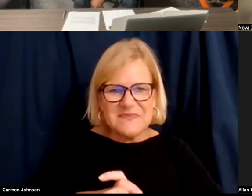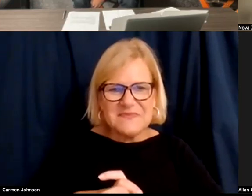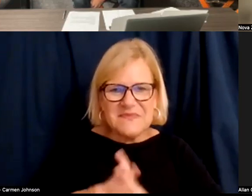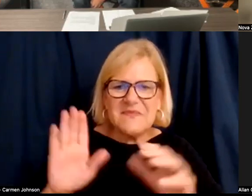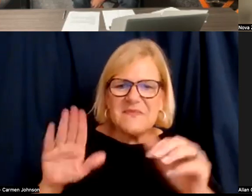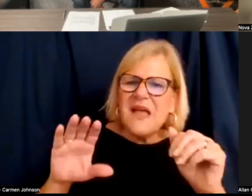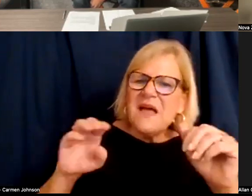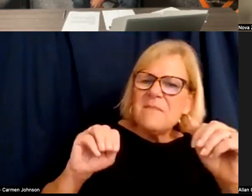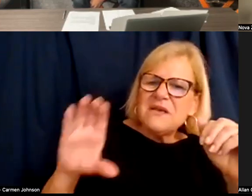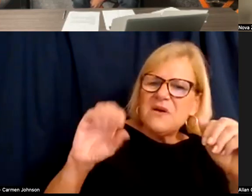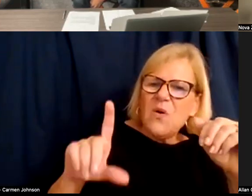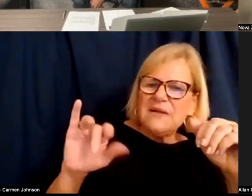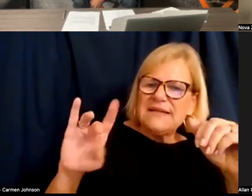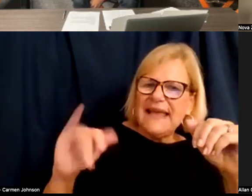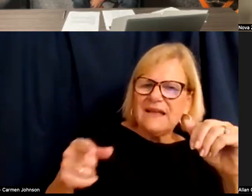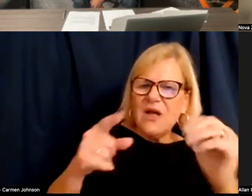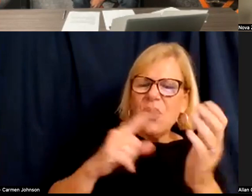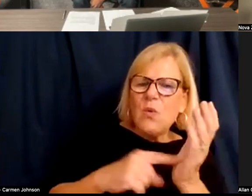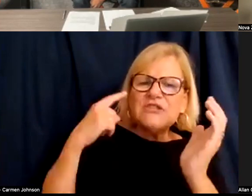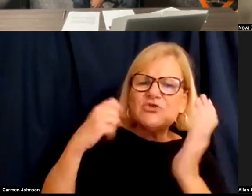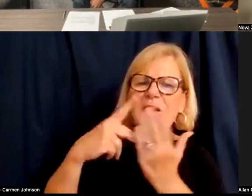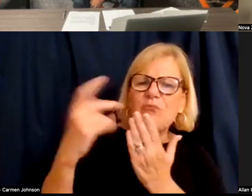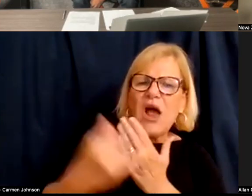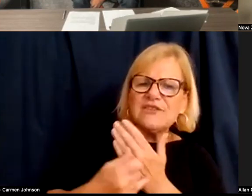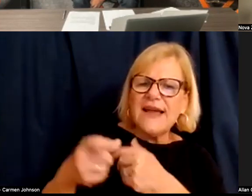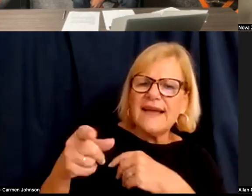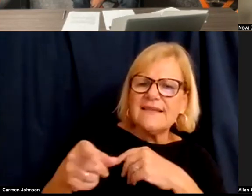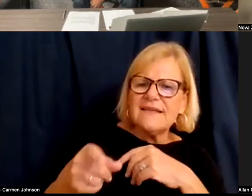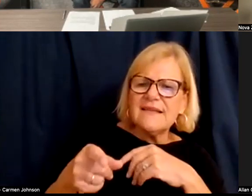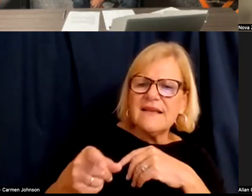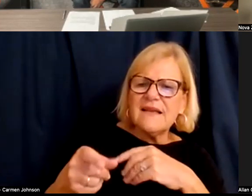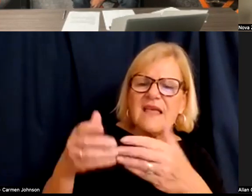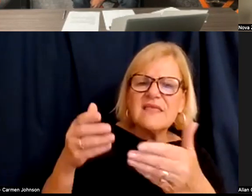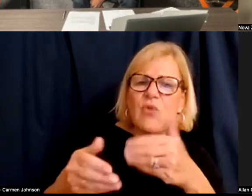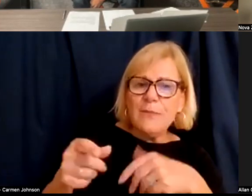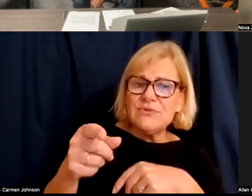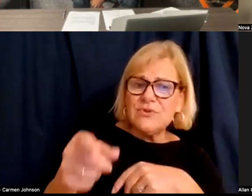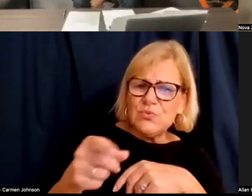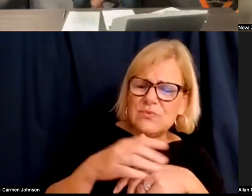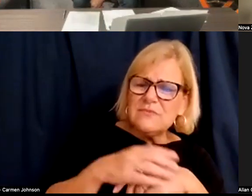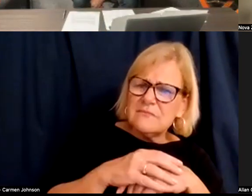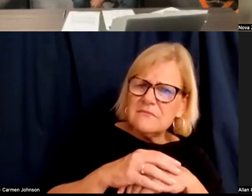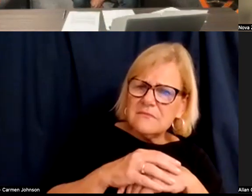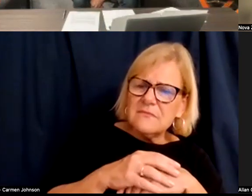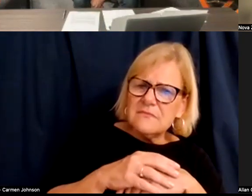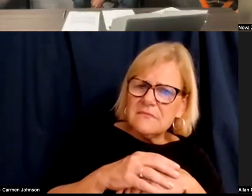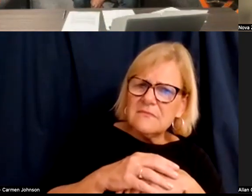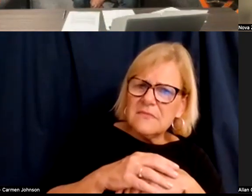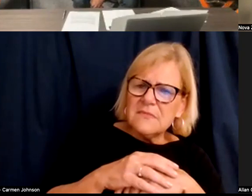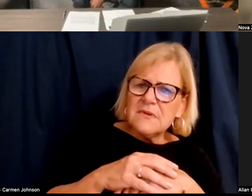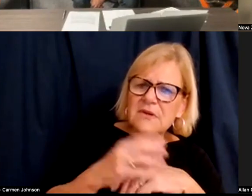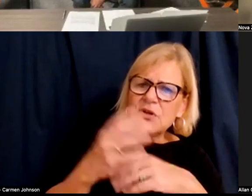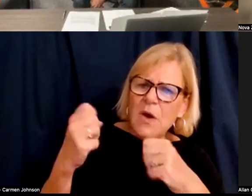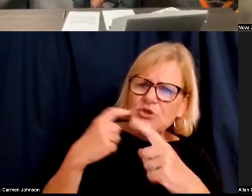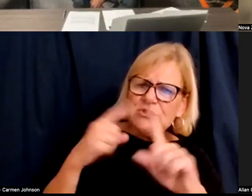Mr. Cody, what is a dream project that perhaps you've touched or would like to achieve?